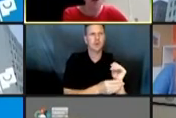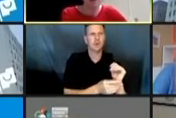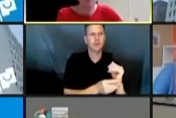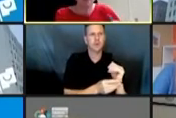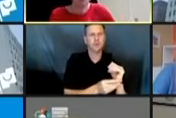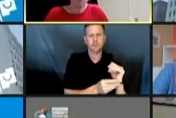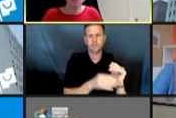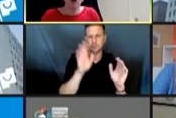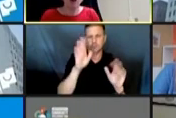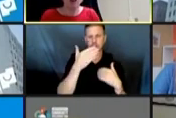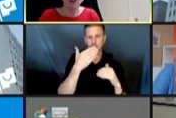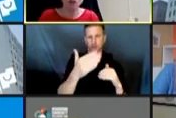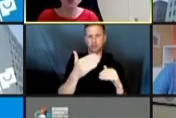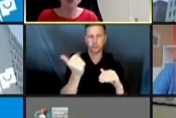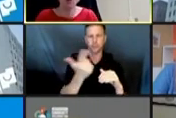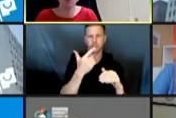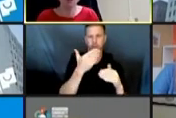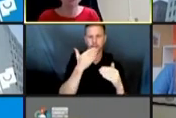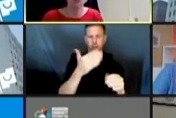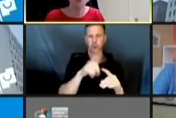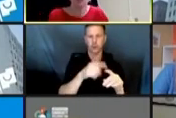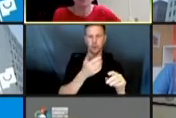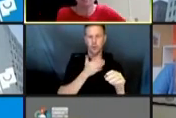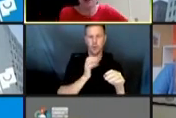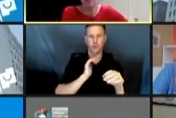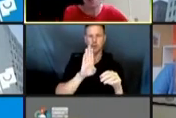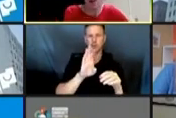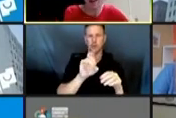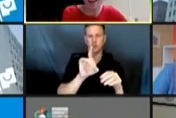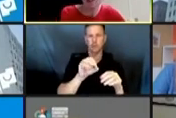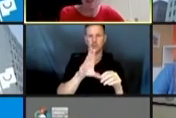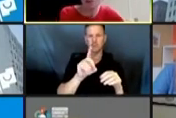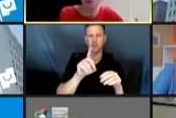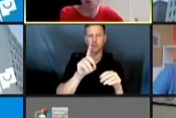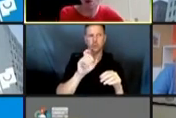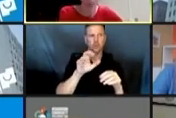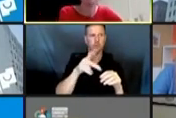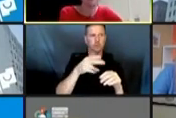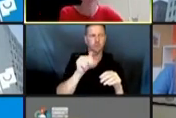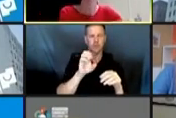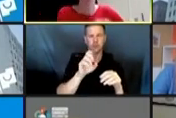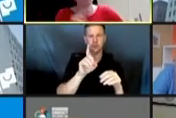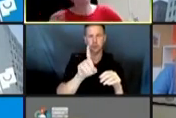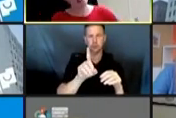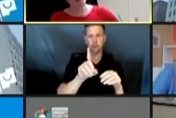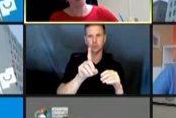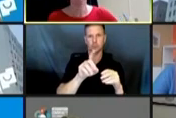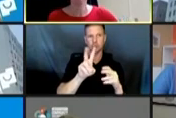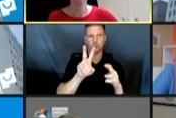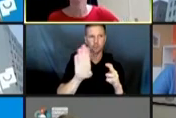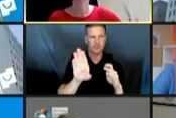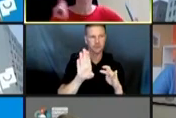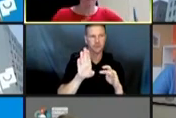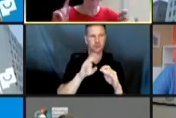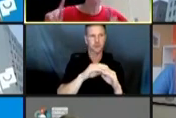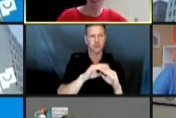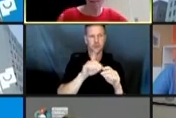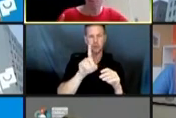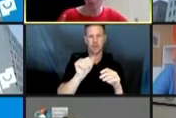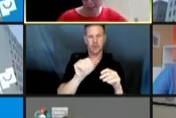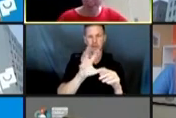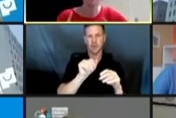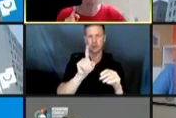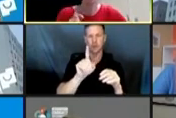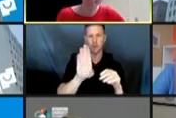Well, great. Thank you, everyone. And thank you to our Bedford Dwellings Phase 1A and Phase 2B, 1A and